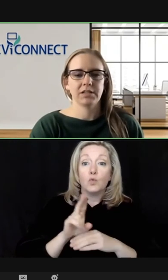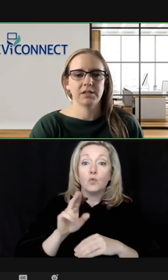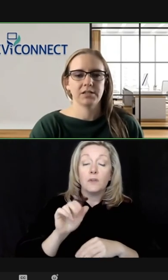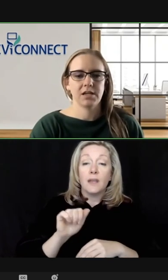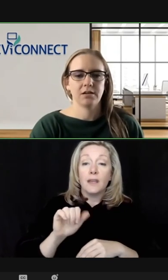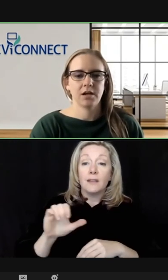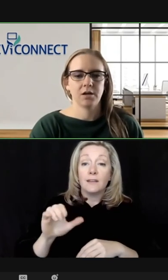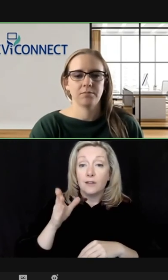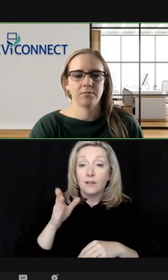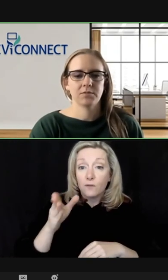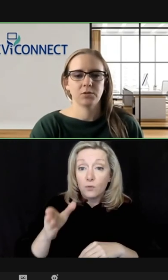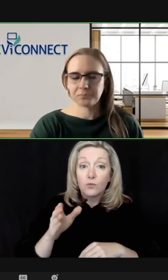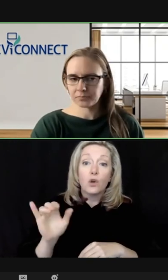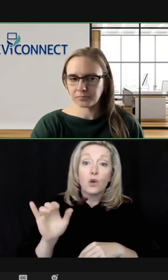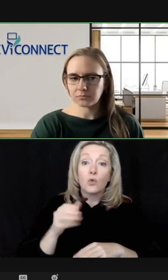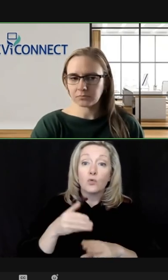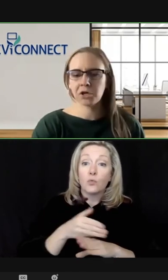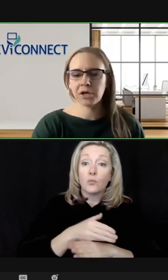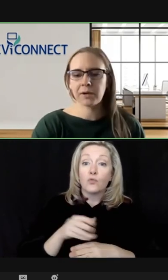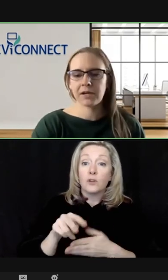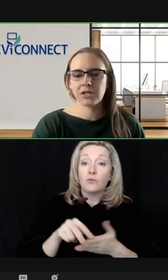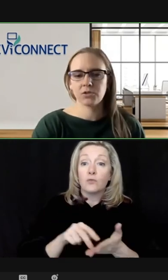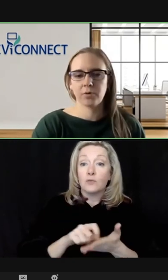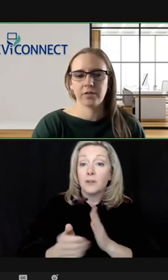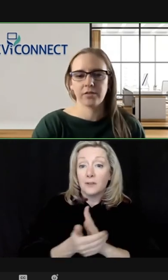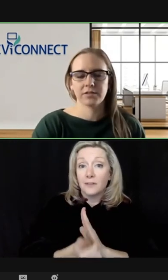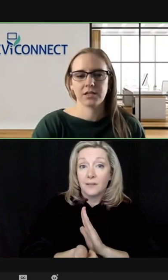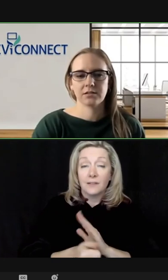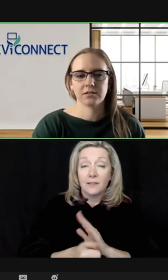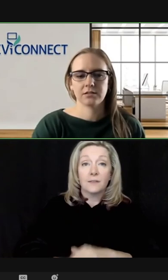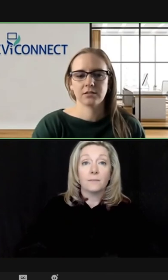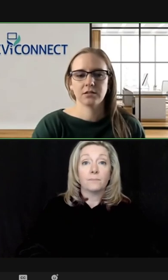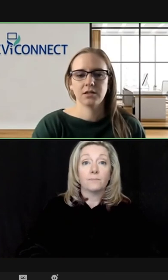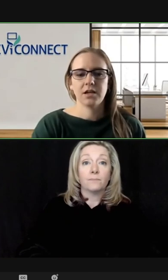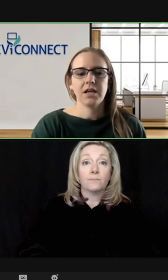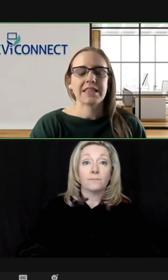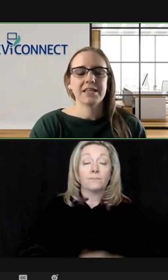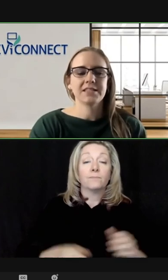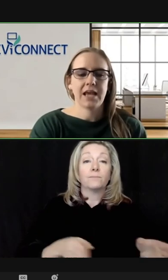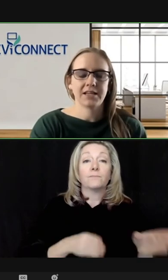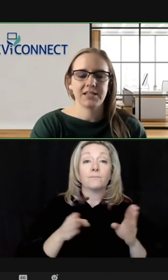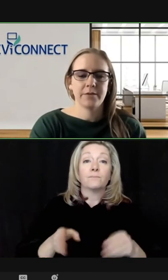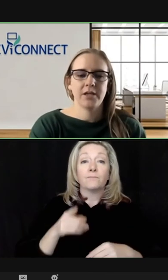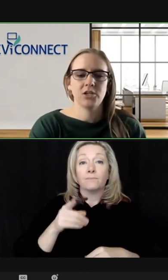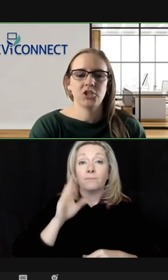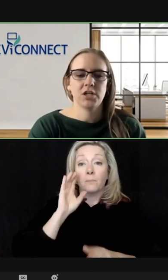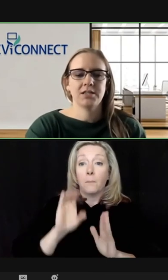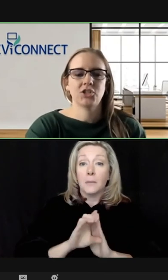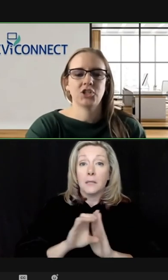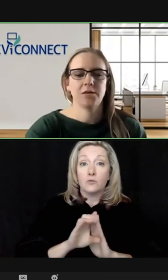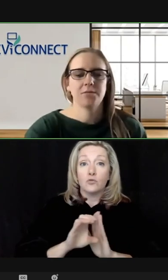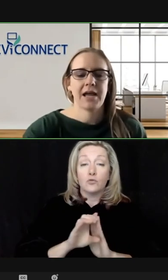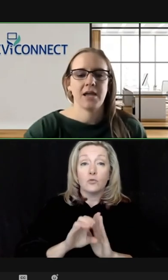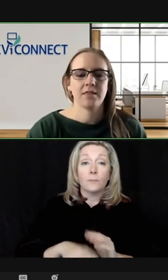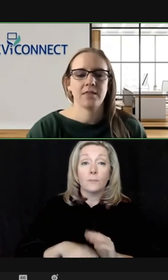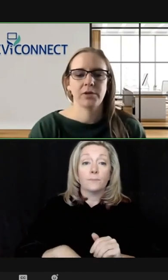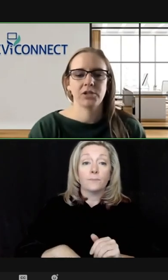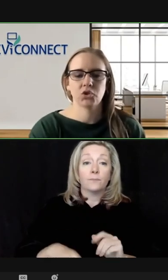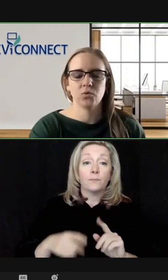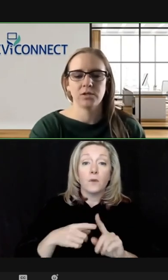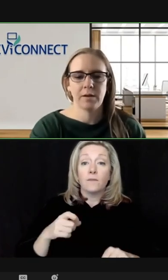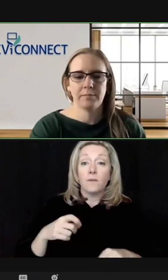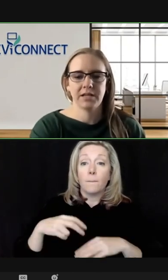building pre-literacy. So it's a great way to do both of those things. This next image is shared